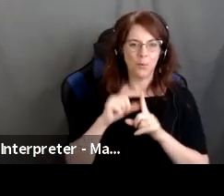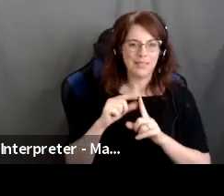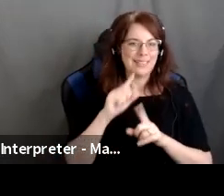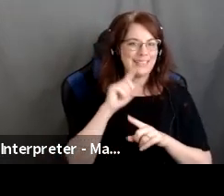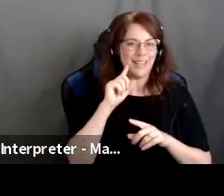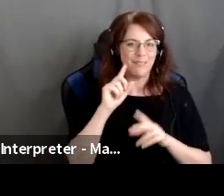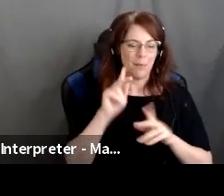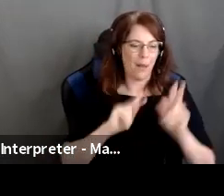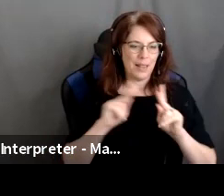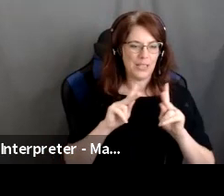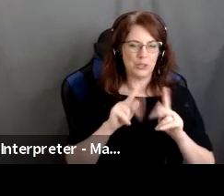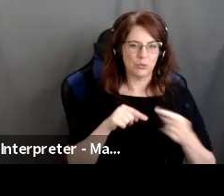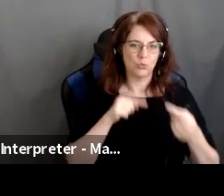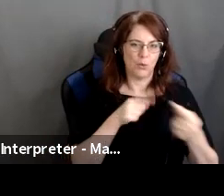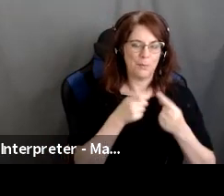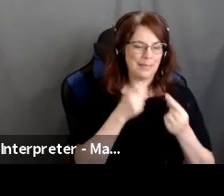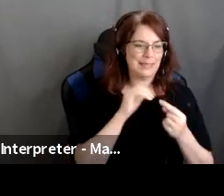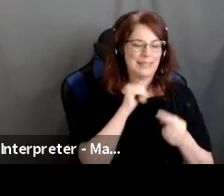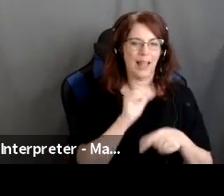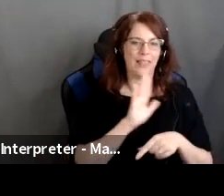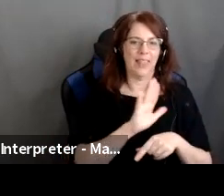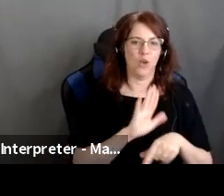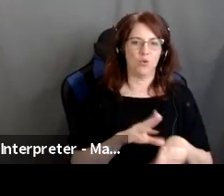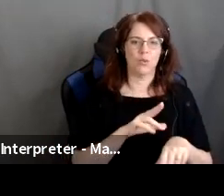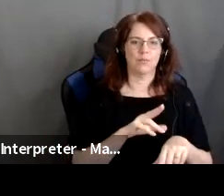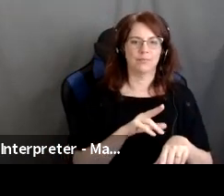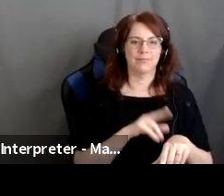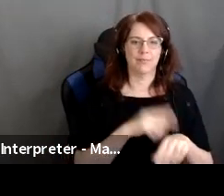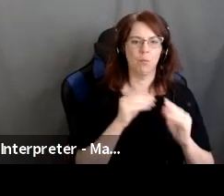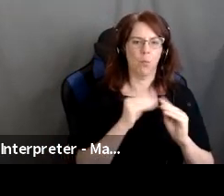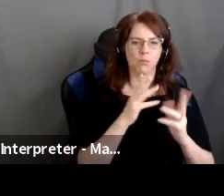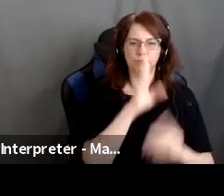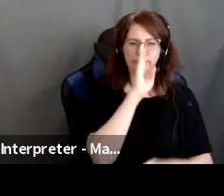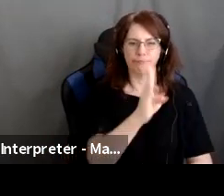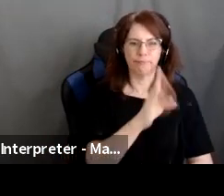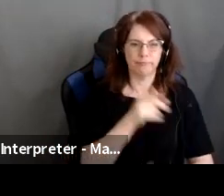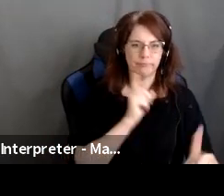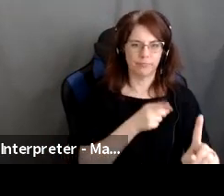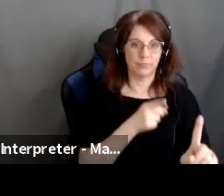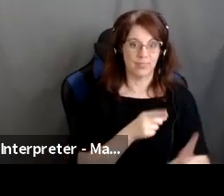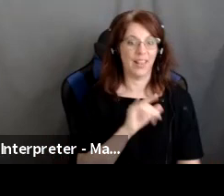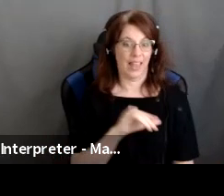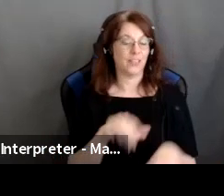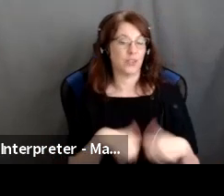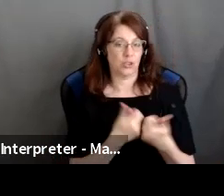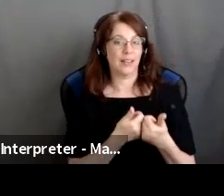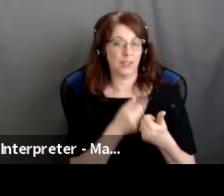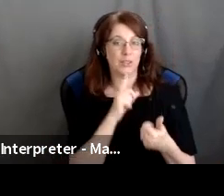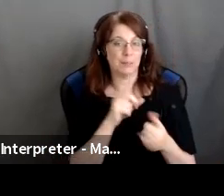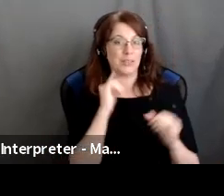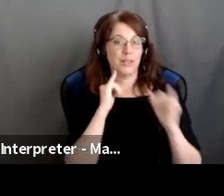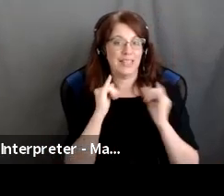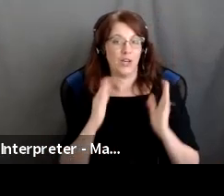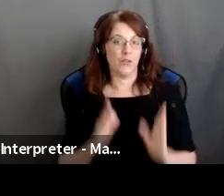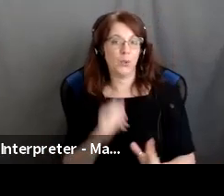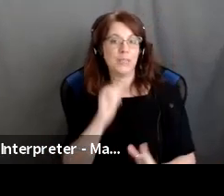that because not in their way of language usage. They are more direct and to the point. That is a challenge, especially if the interviewer is